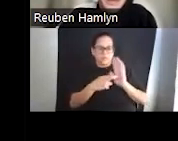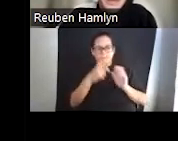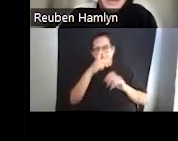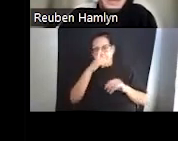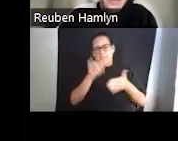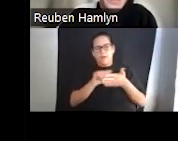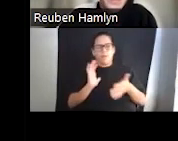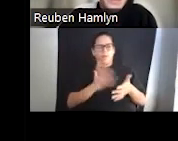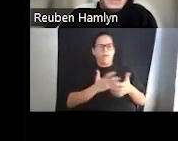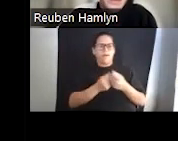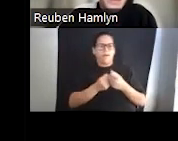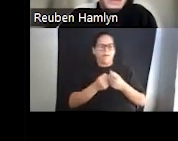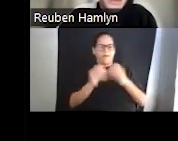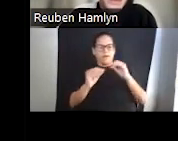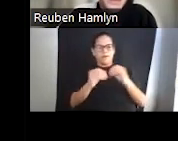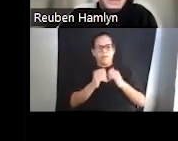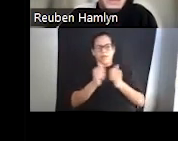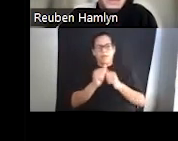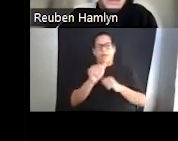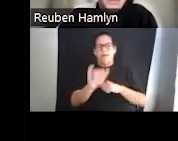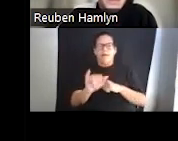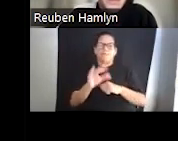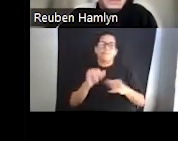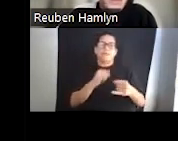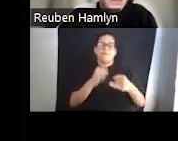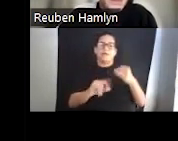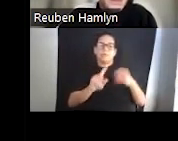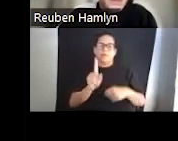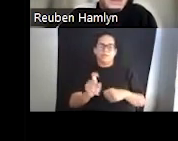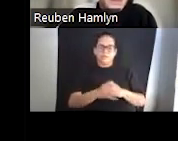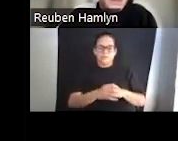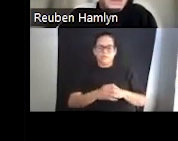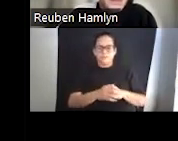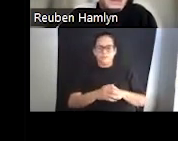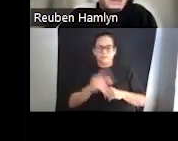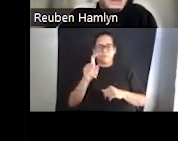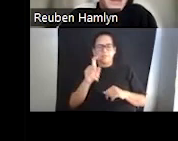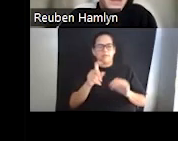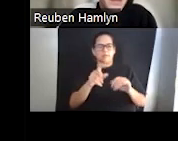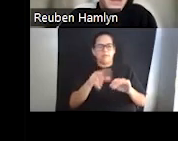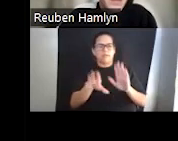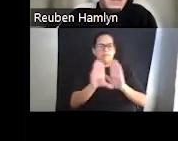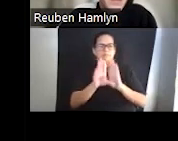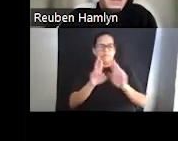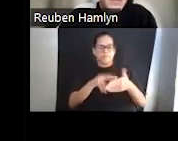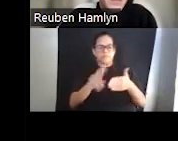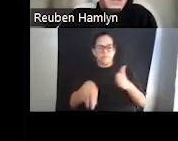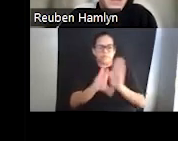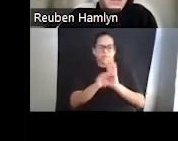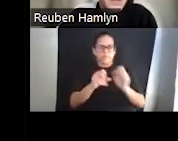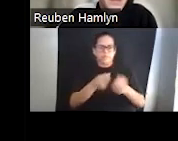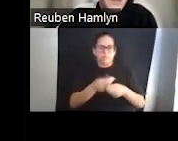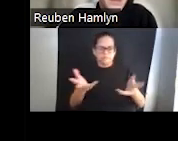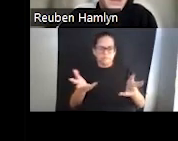we are editing with AI? And the final question is, does the resulting footage, as I